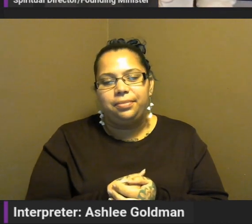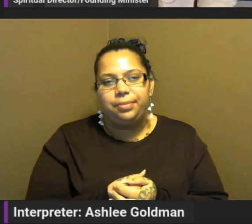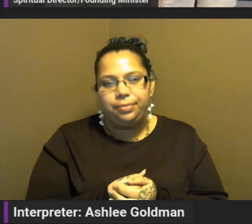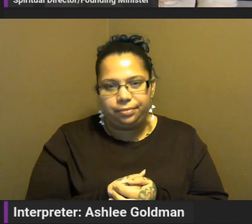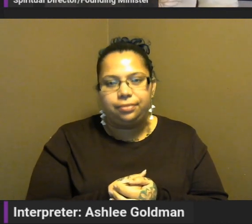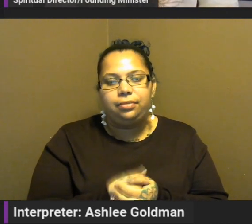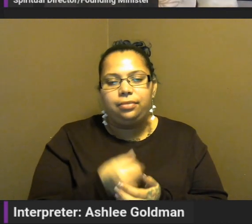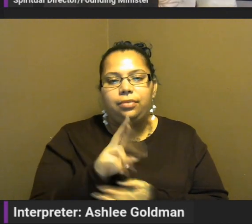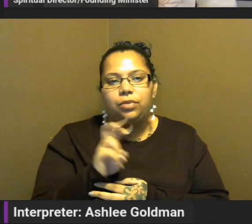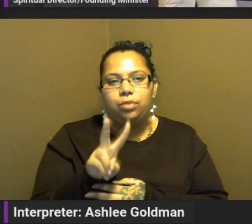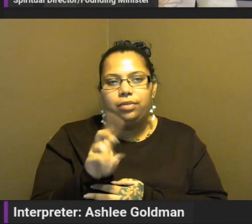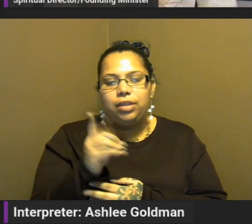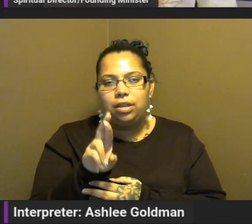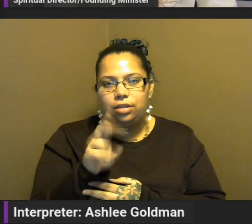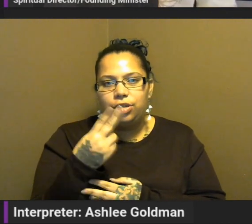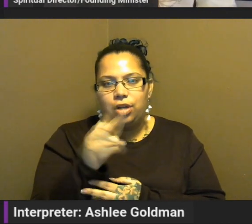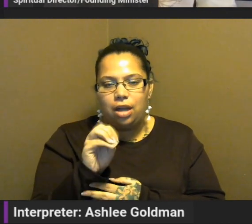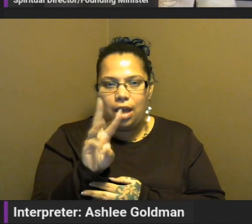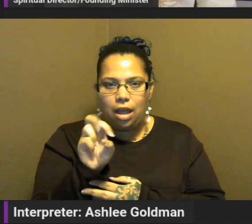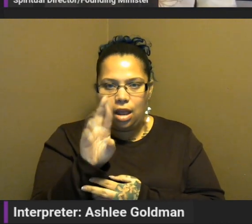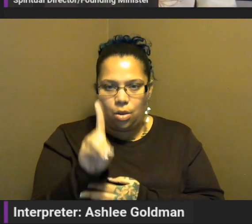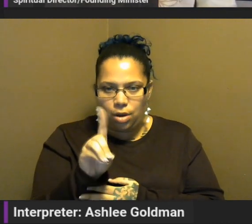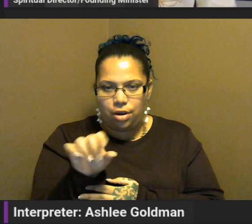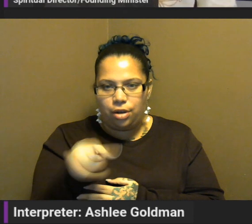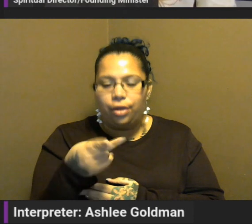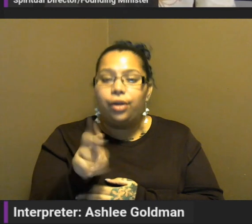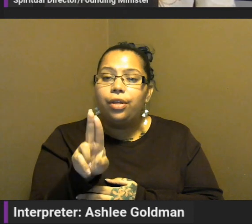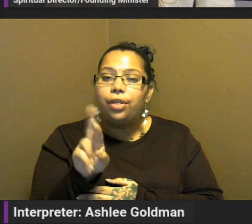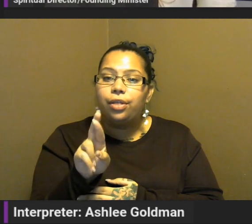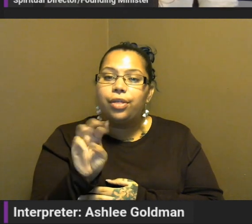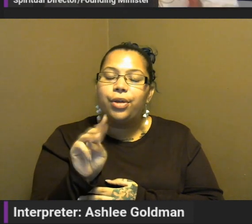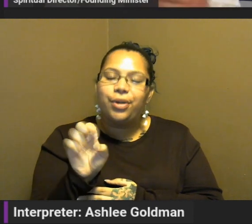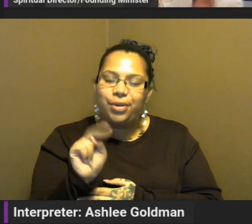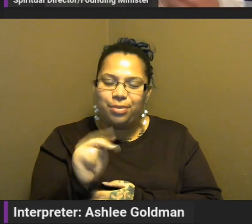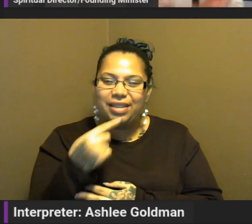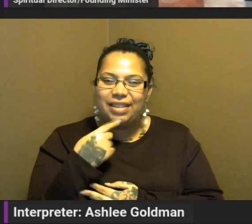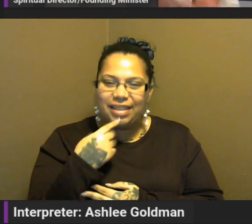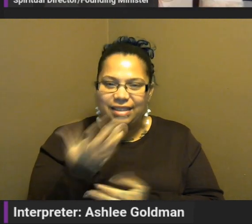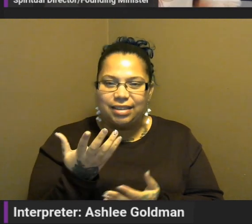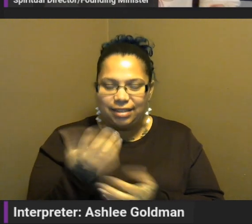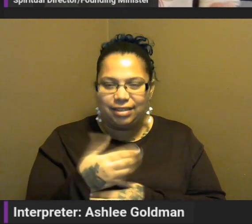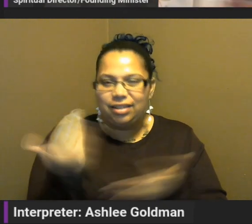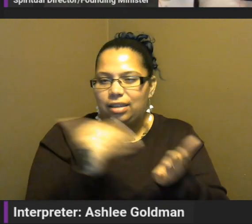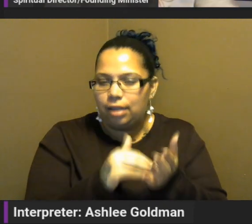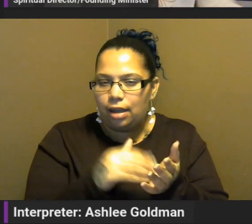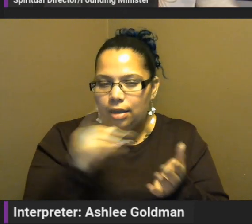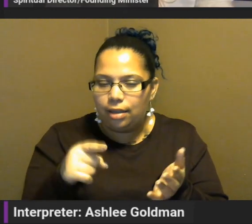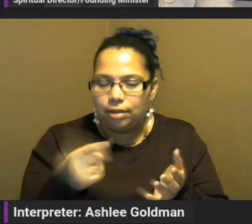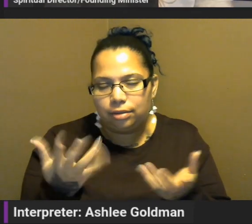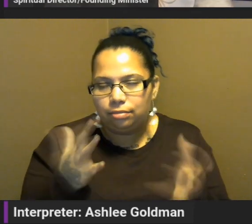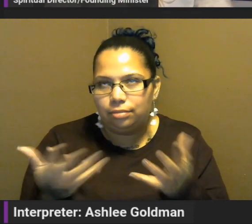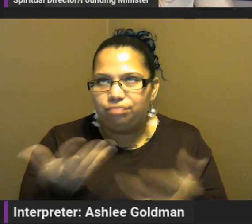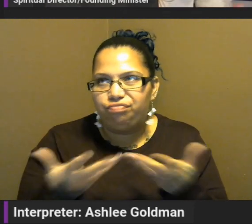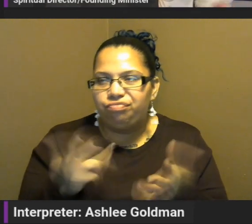Reverend Dr. Howard Thurman says, we seek to walk. Once again, an analogy referencing, well, what about